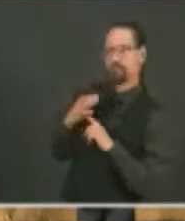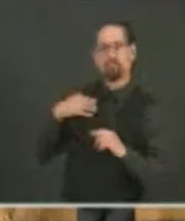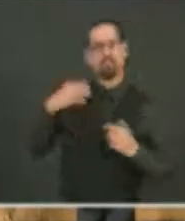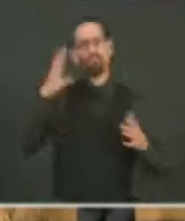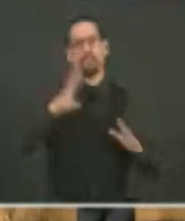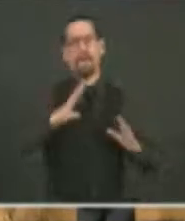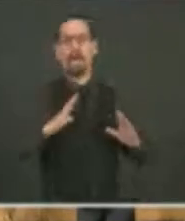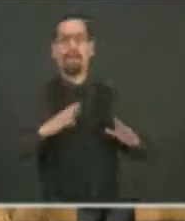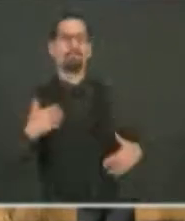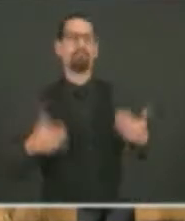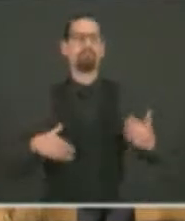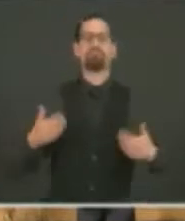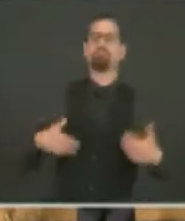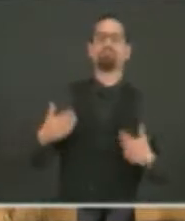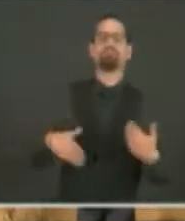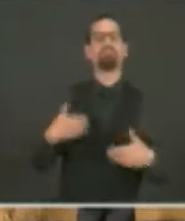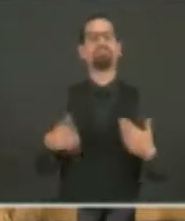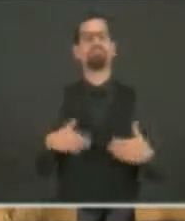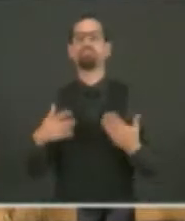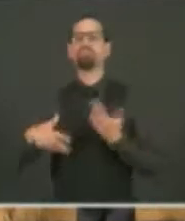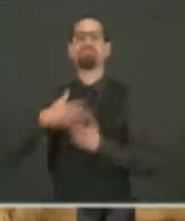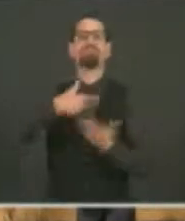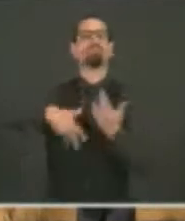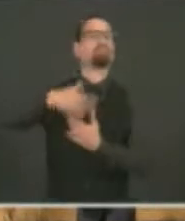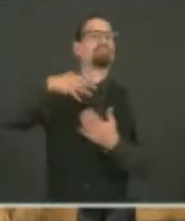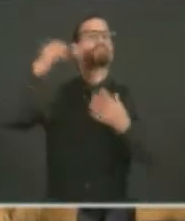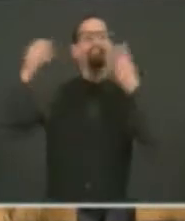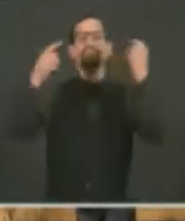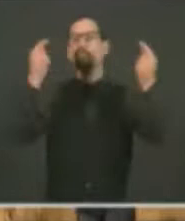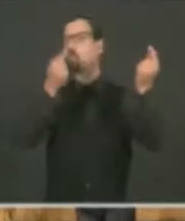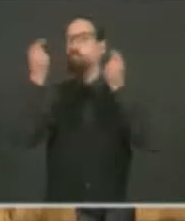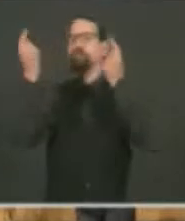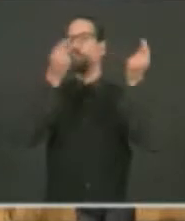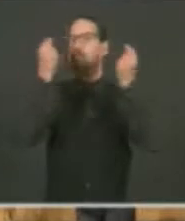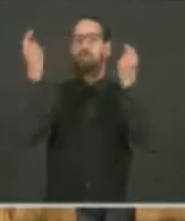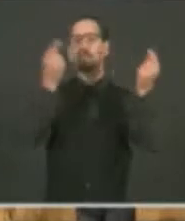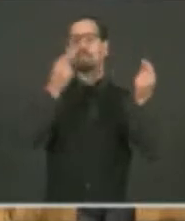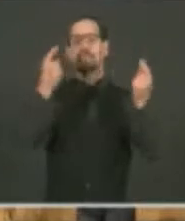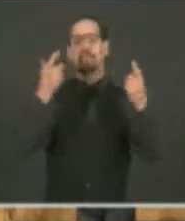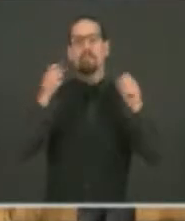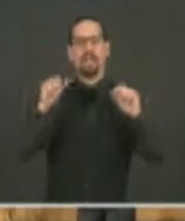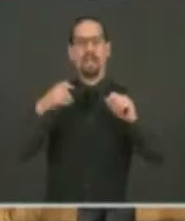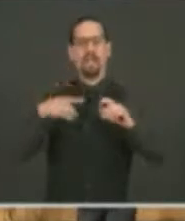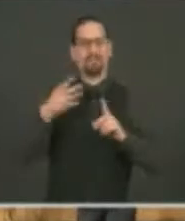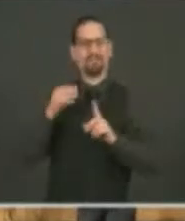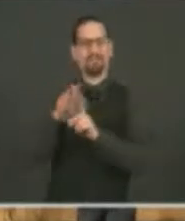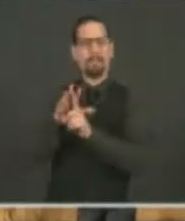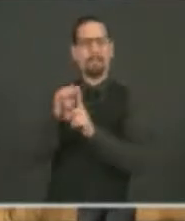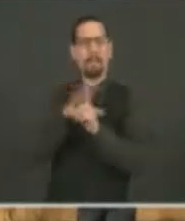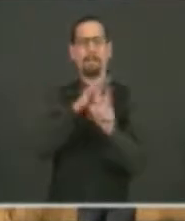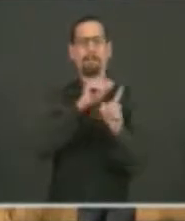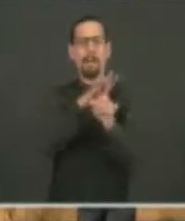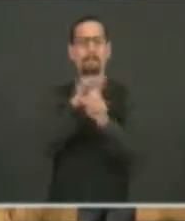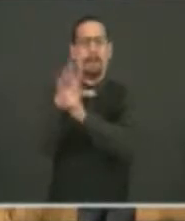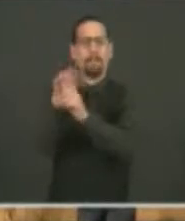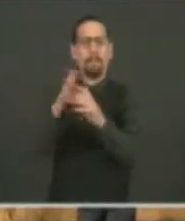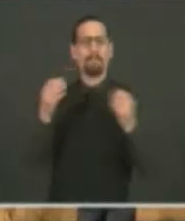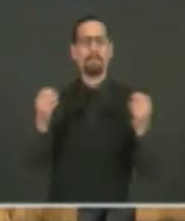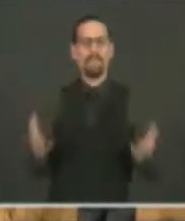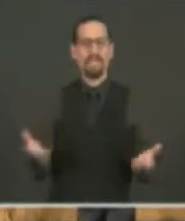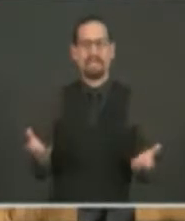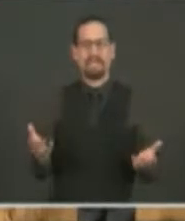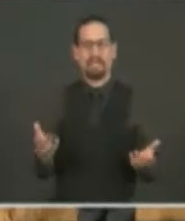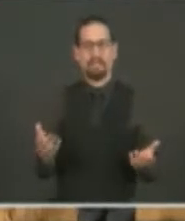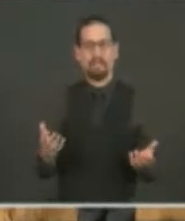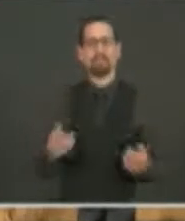not knowing that they're infected and capable of transmitting the virus to others? Because, I mean, CDC doesn't